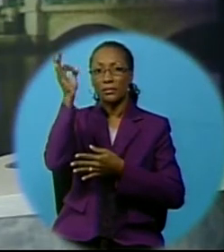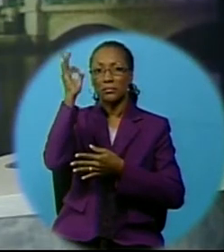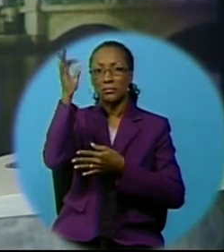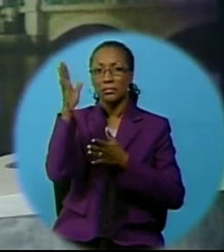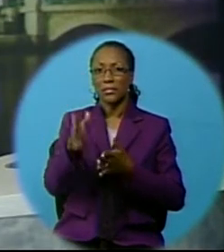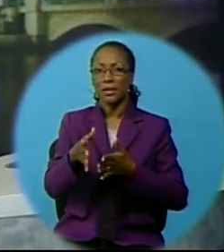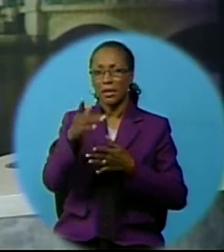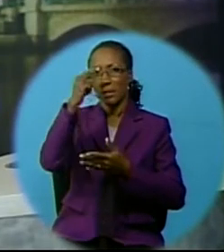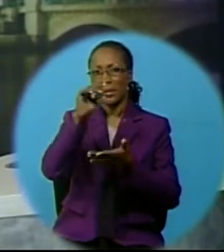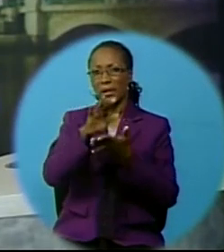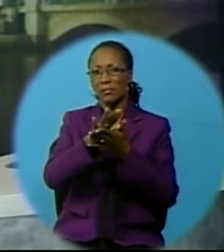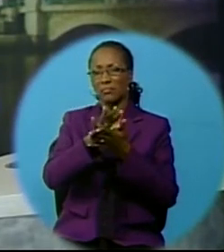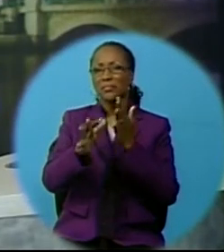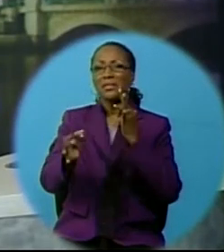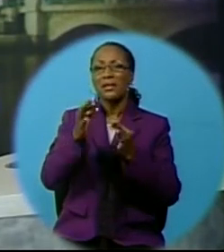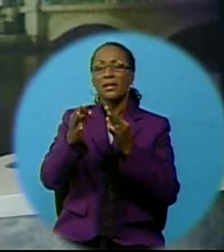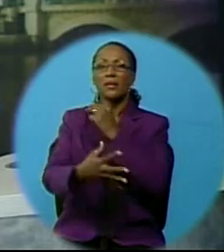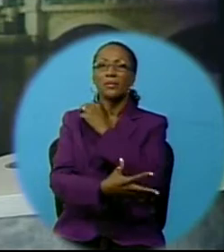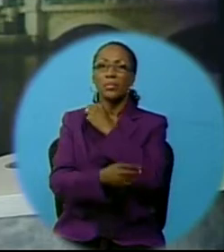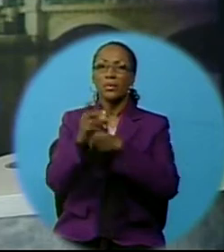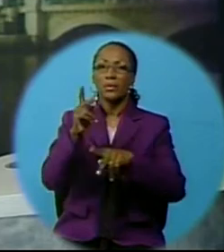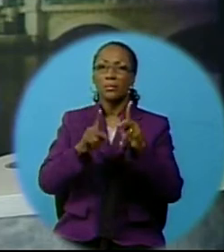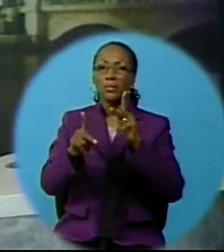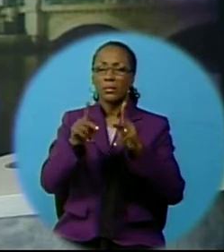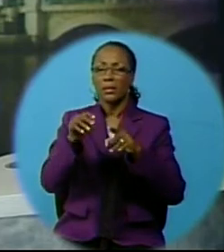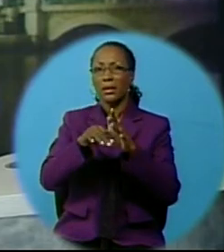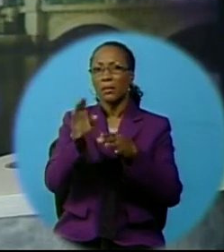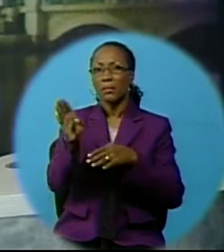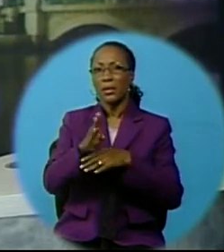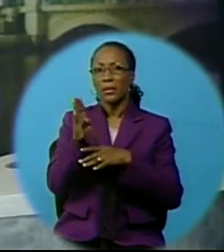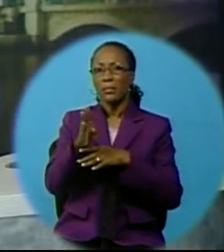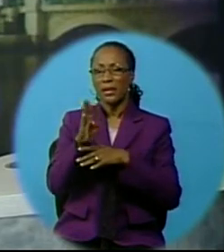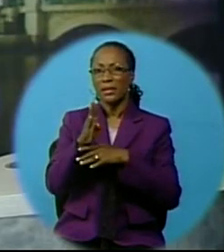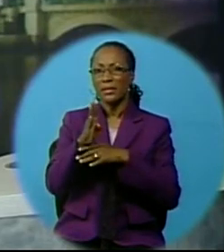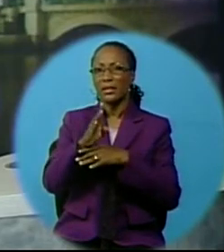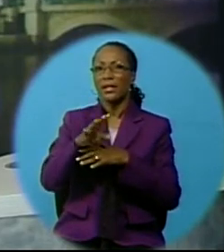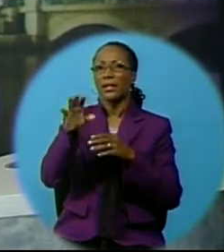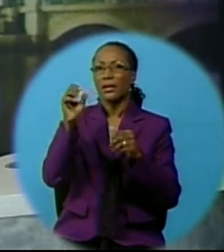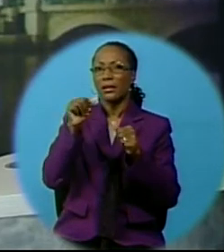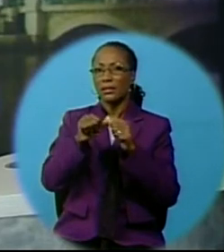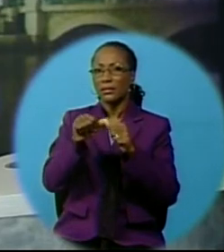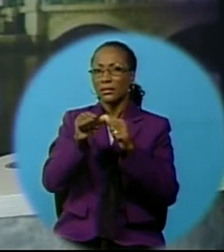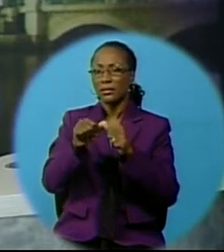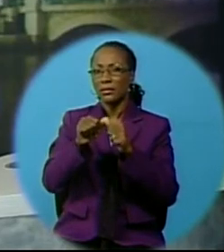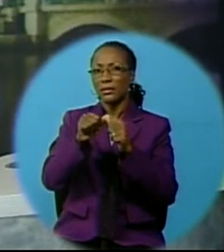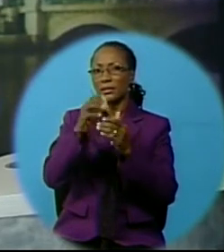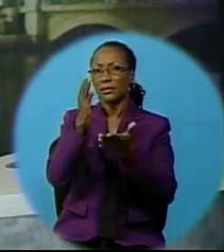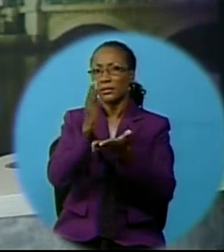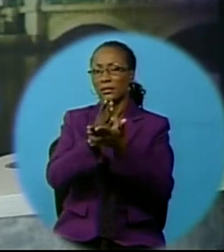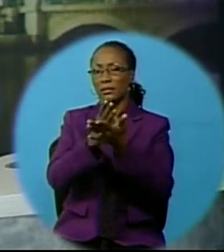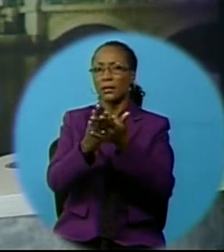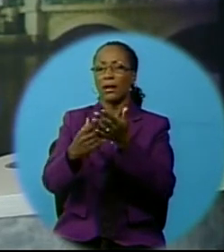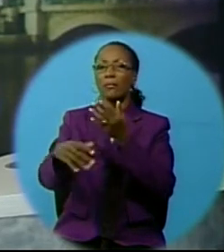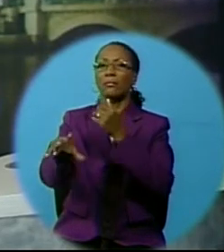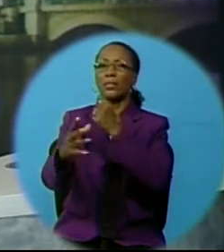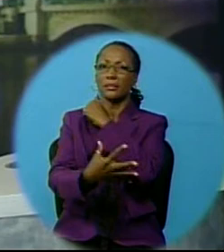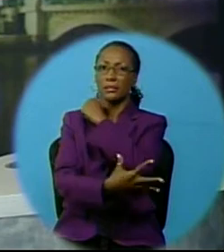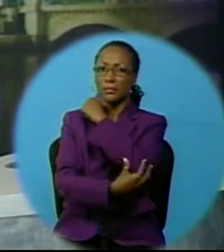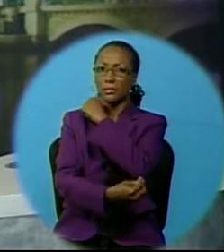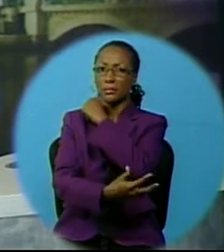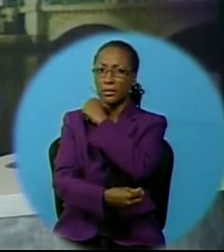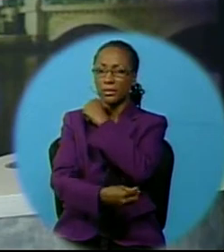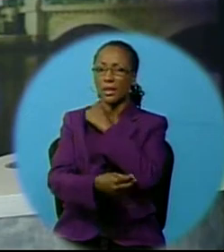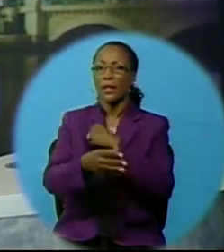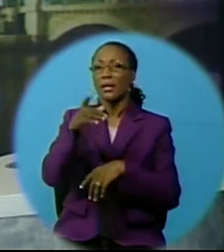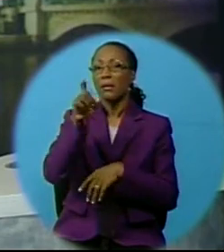believes if poor people in Barbados are to continue to shake off the yoke of poverty, they must have access to free tertiary education.